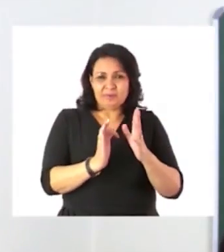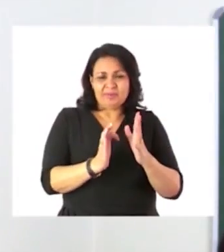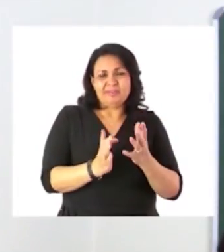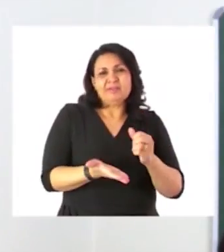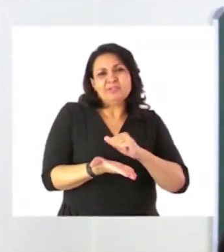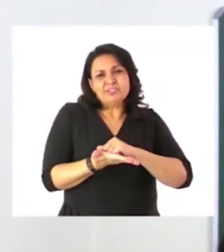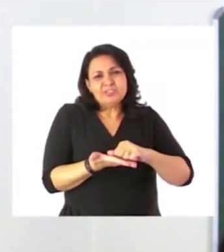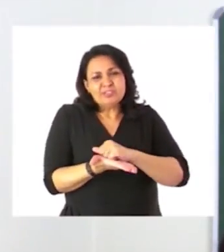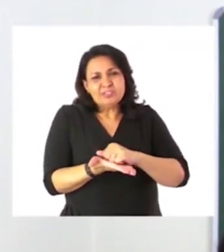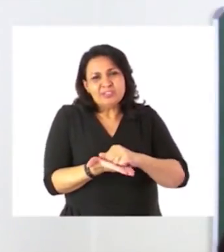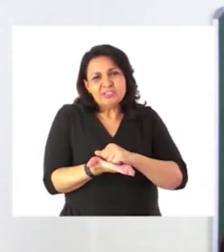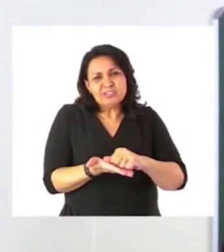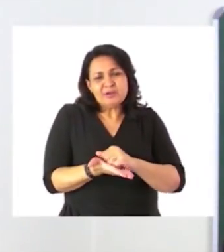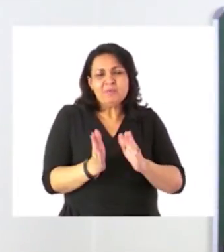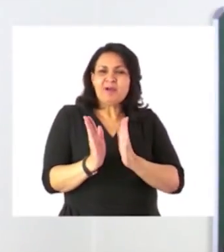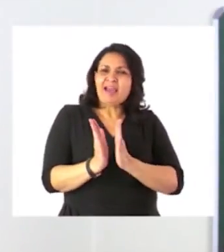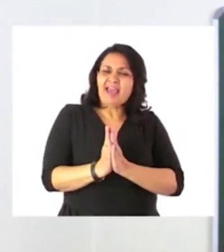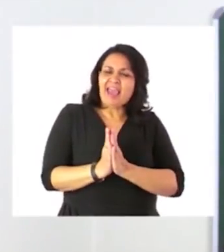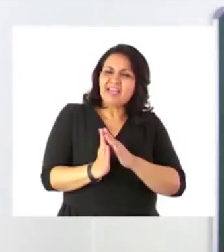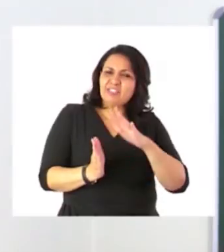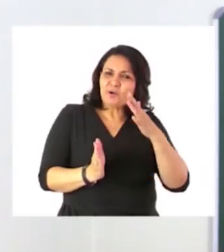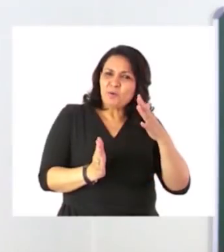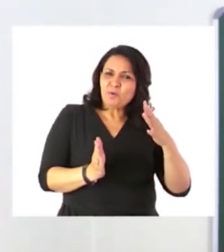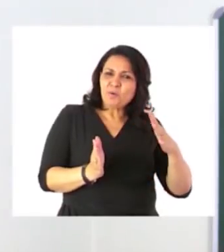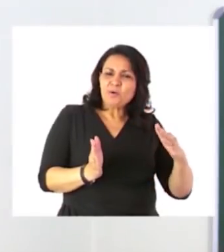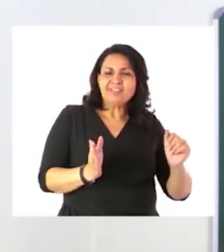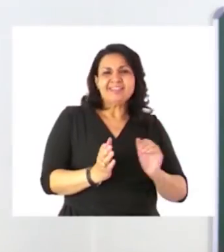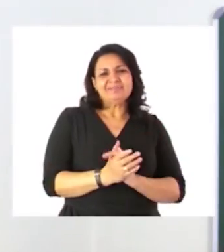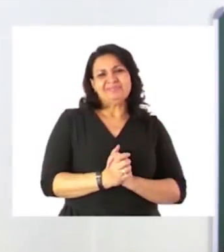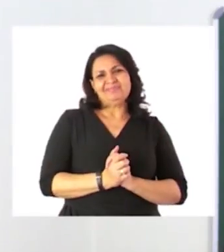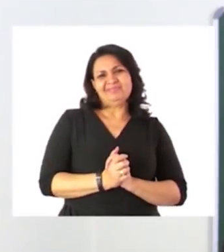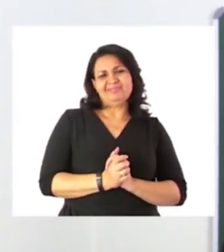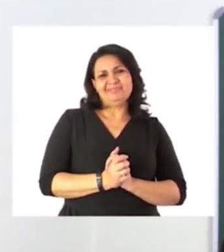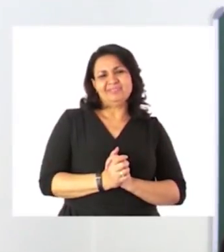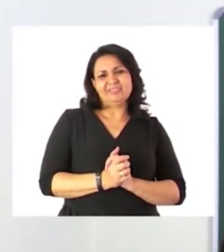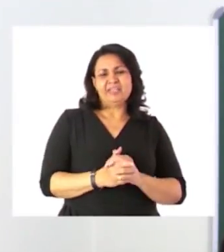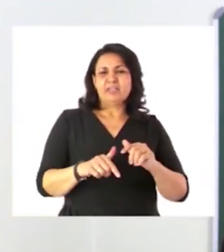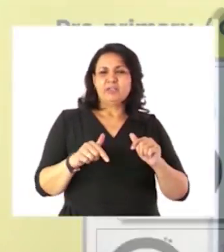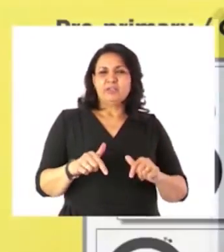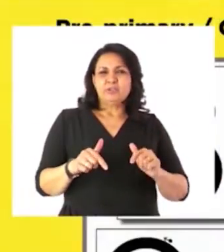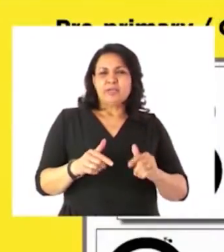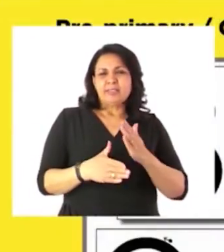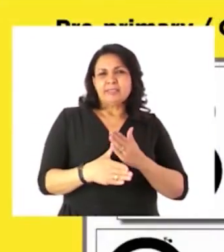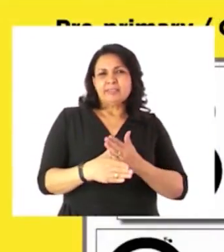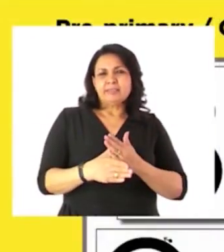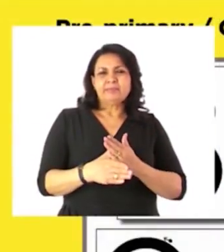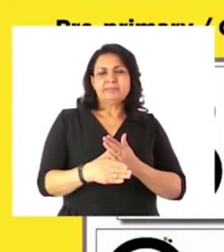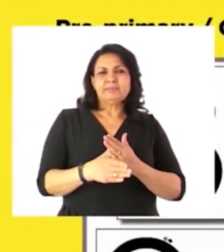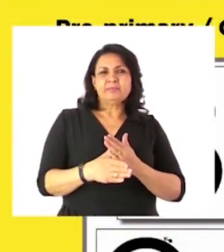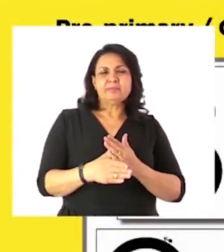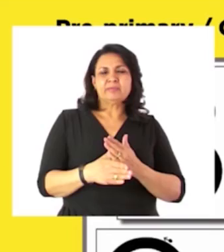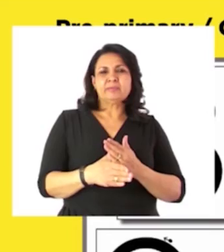a sanitizer at home please go ahead and use soap and water and today's lesson is going to be